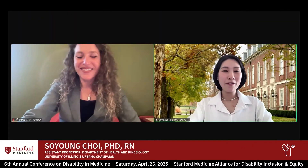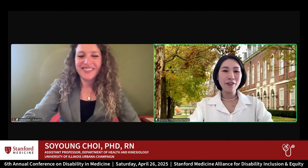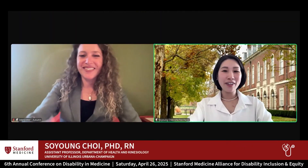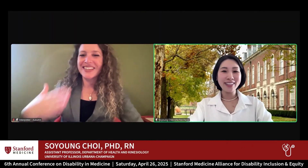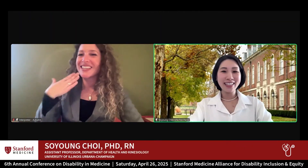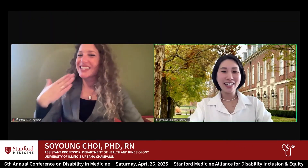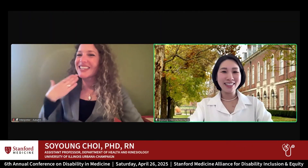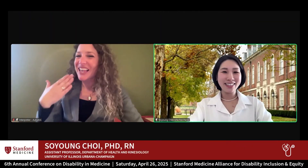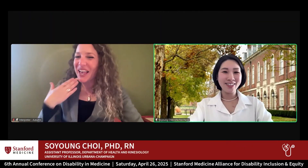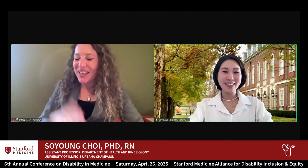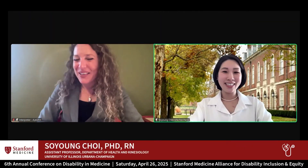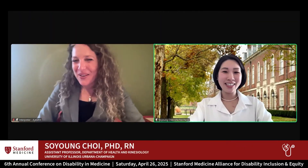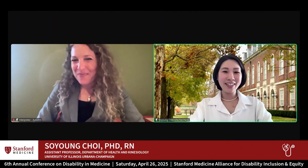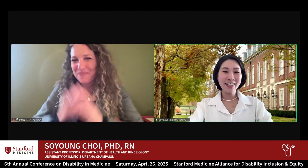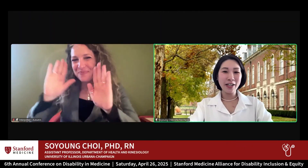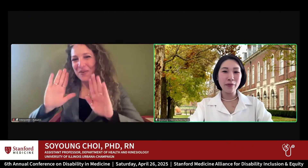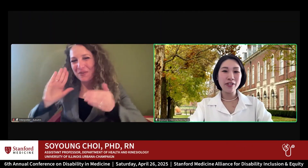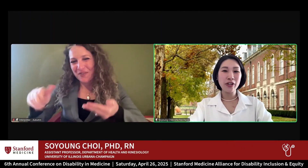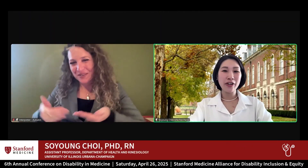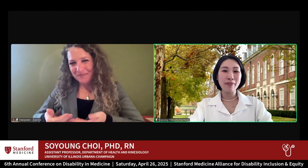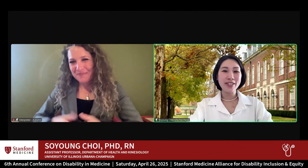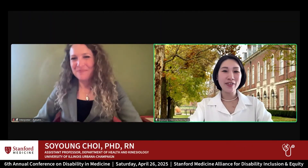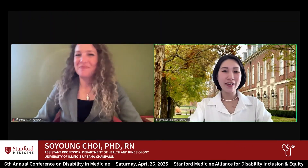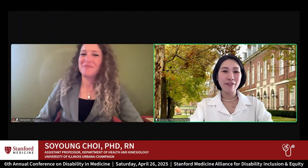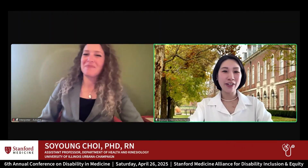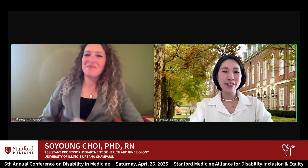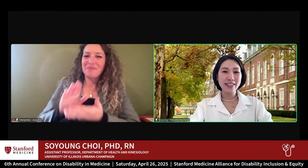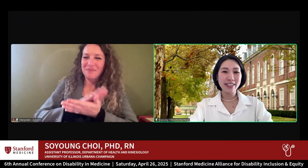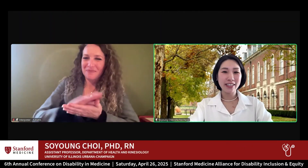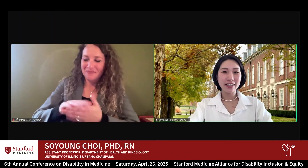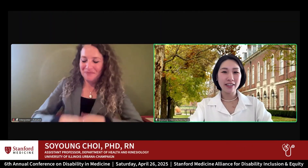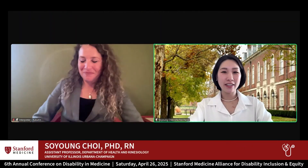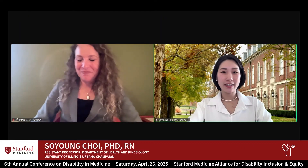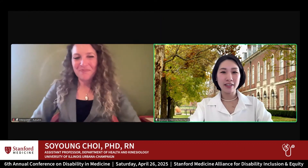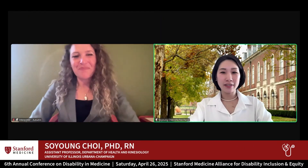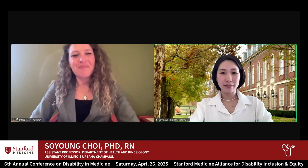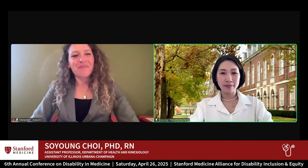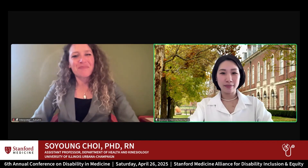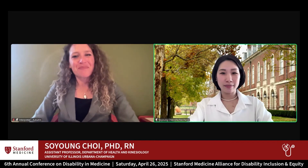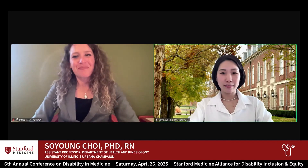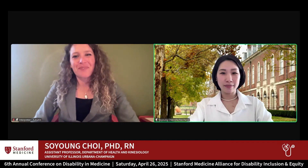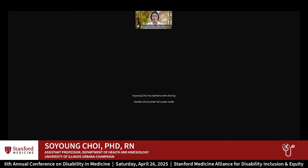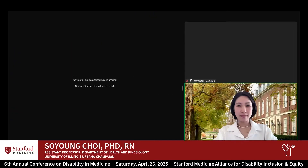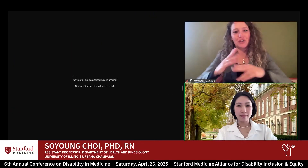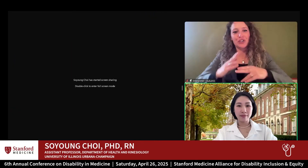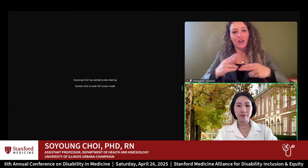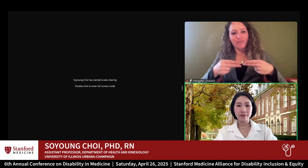Thank you for the kind introduction. I will share my screen first.